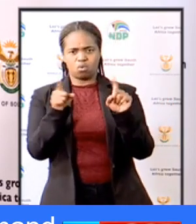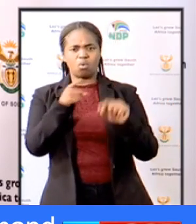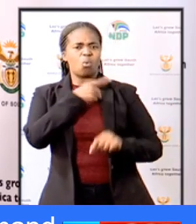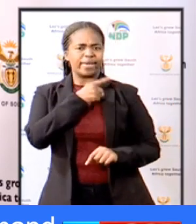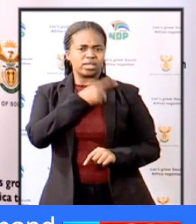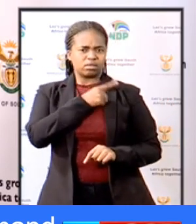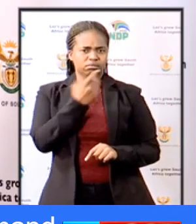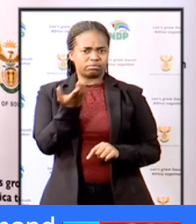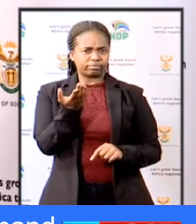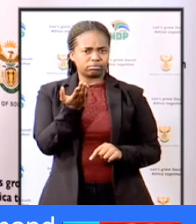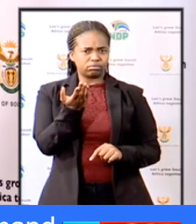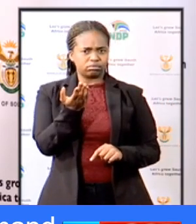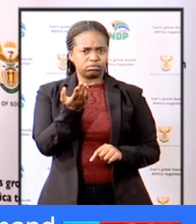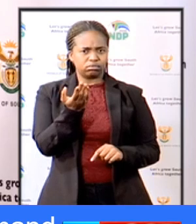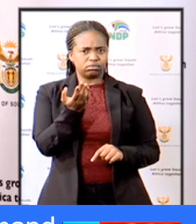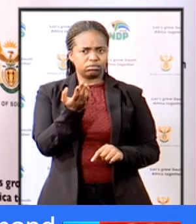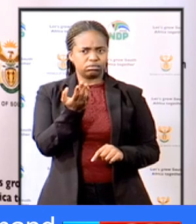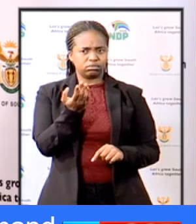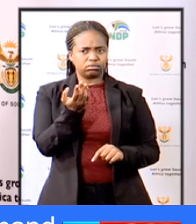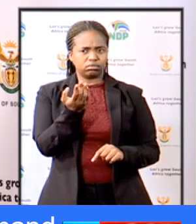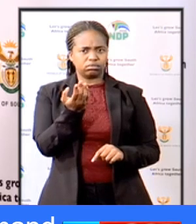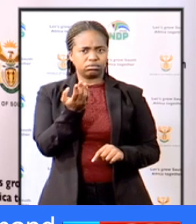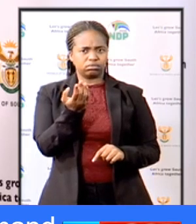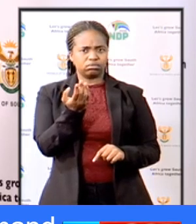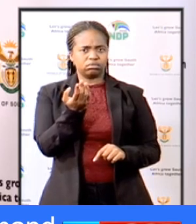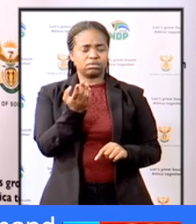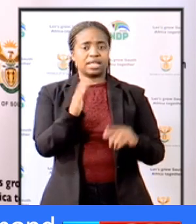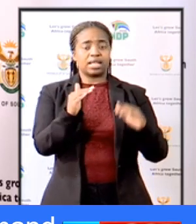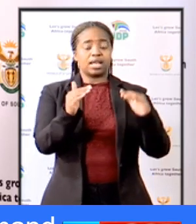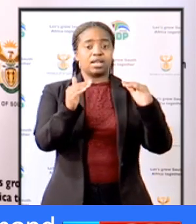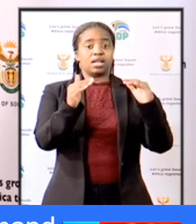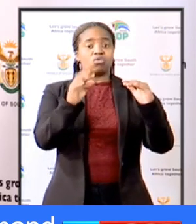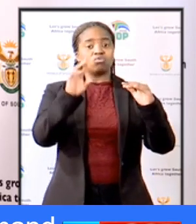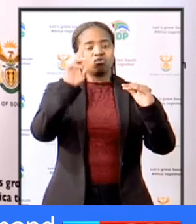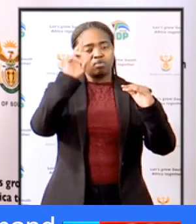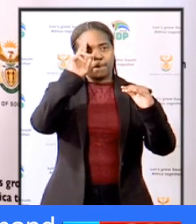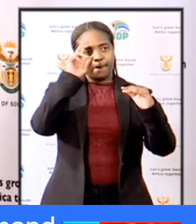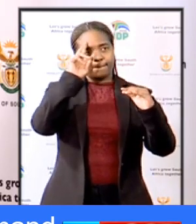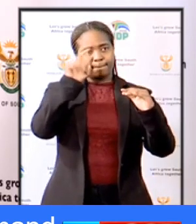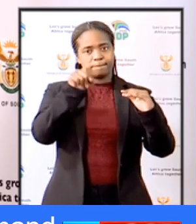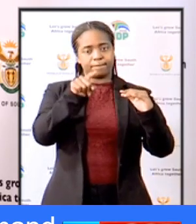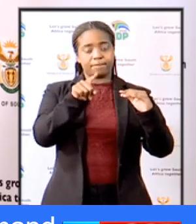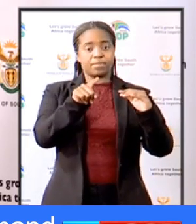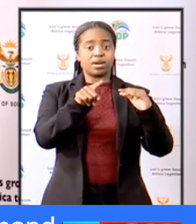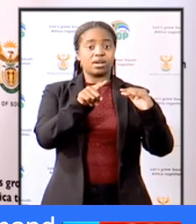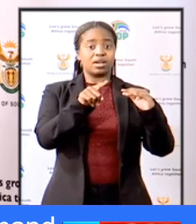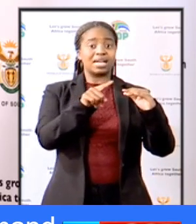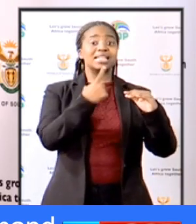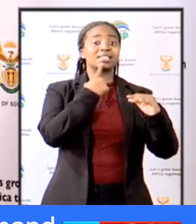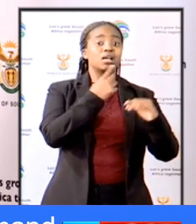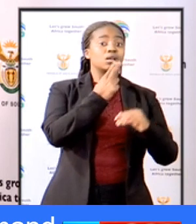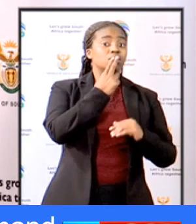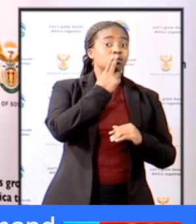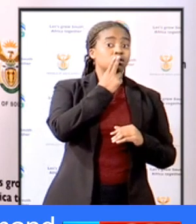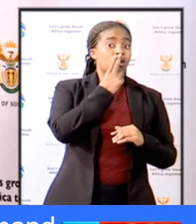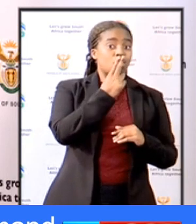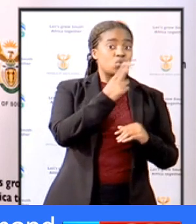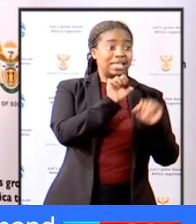re, what is it? To lift the ban. Remember, there was the lift of the ban,